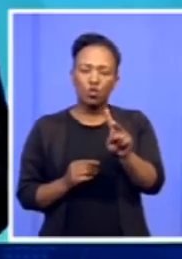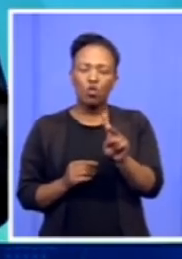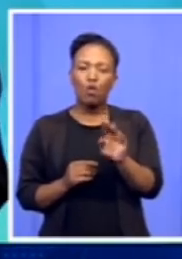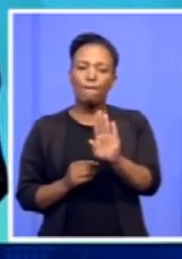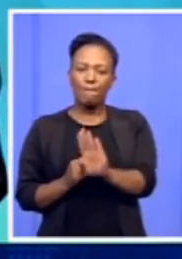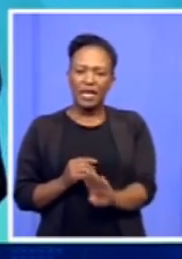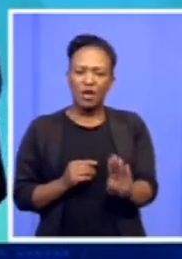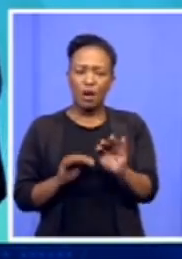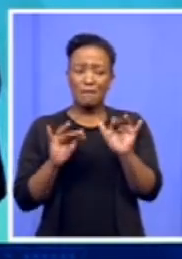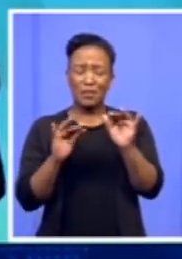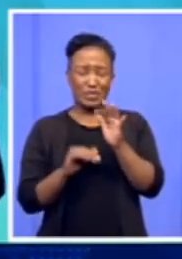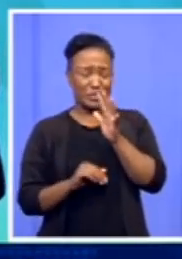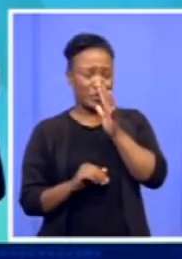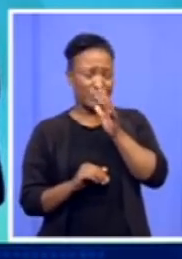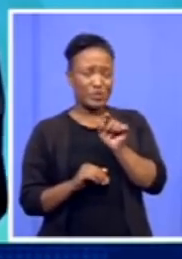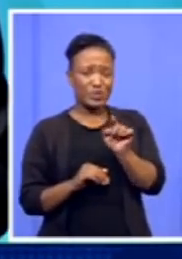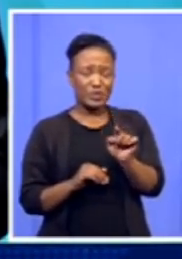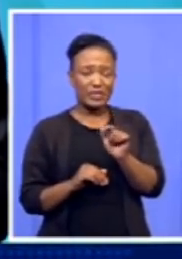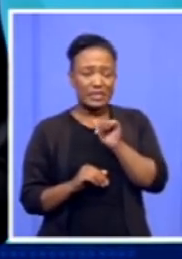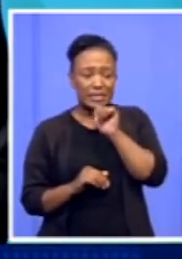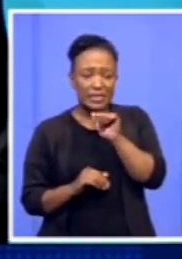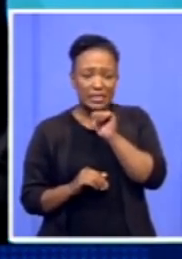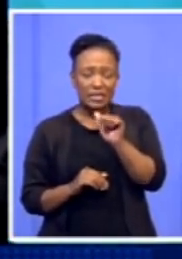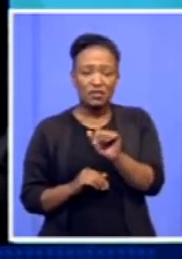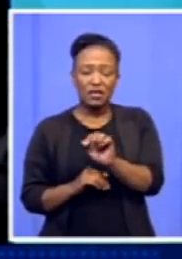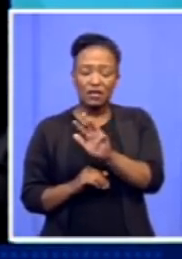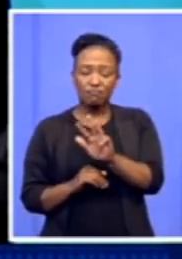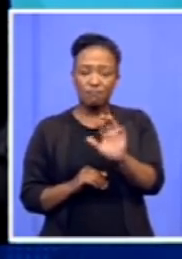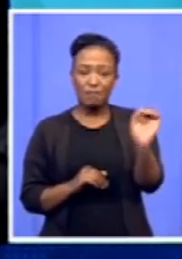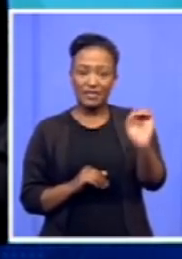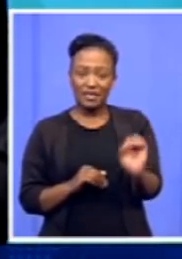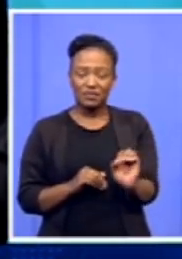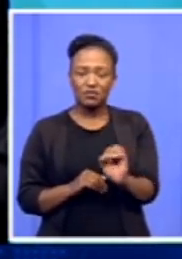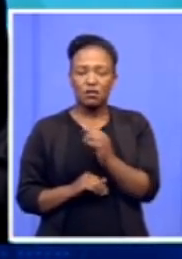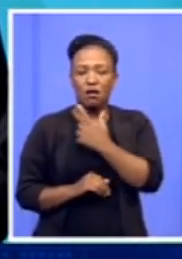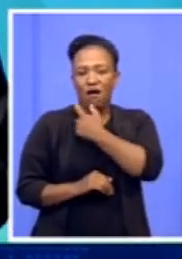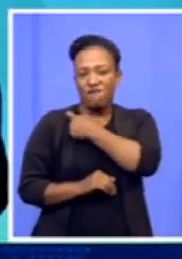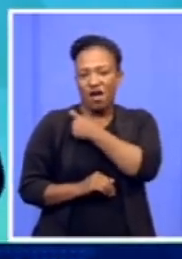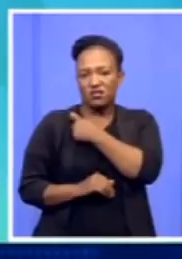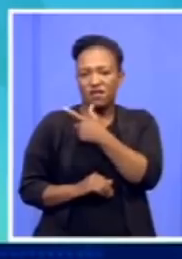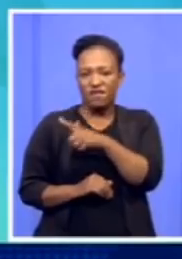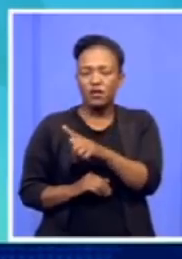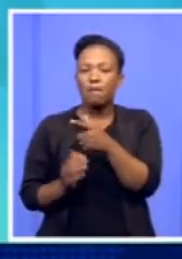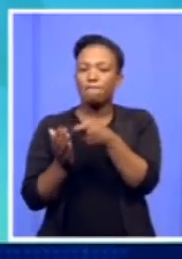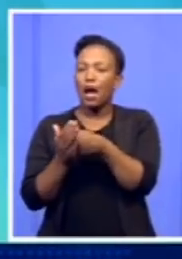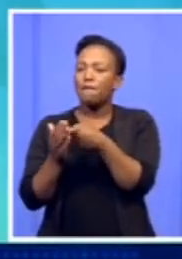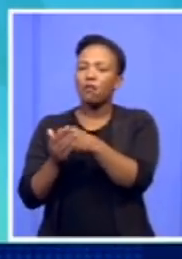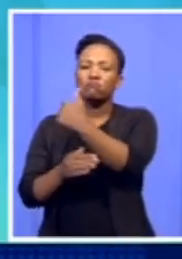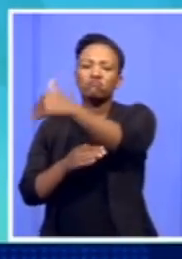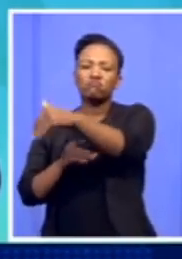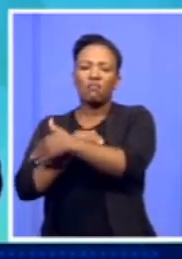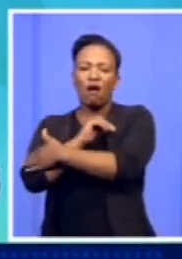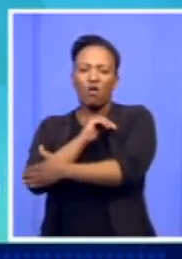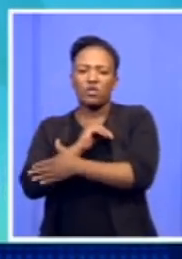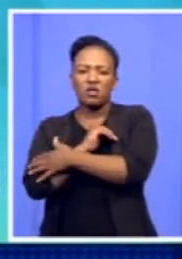unacceptable reality that 99% of vaccines were sourced from outside our continent, despite Africa accounting